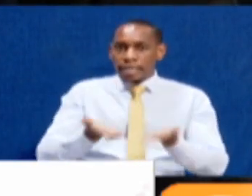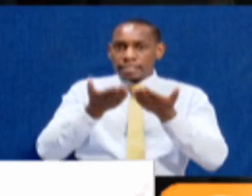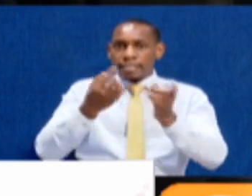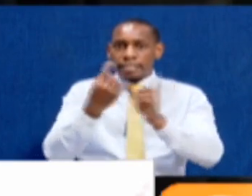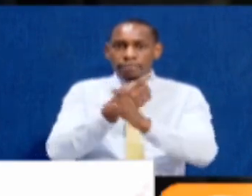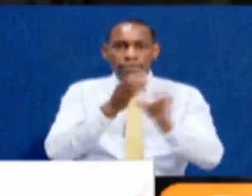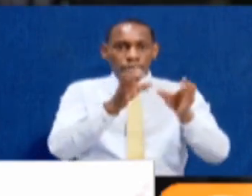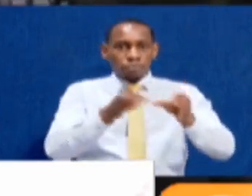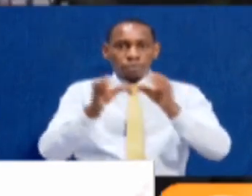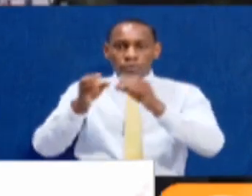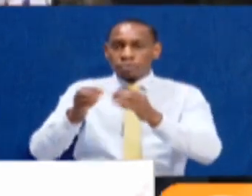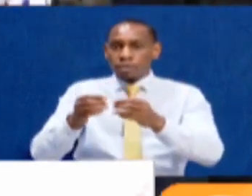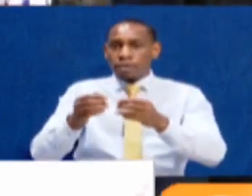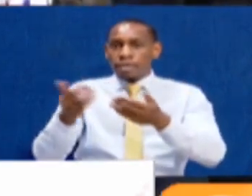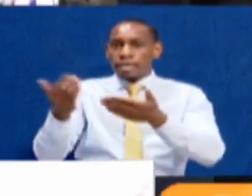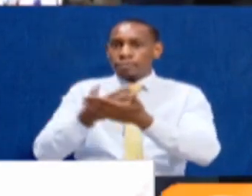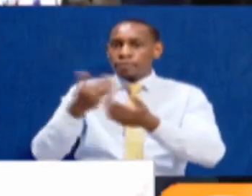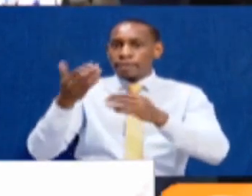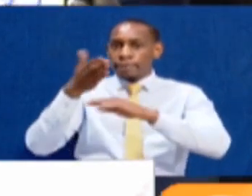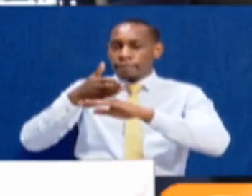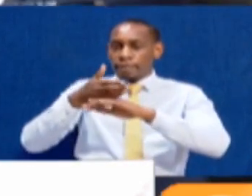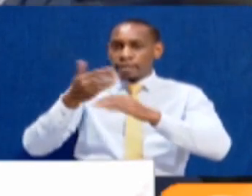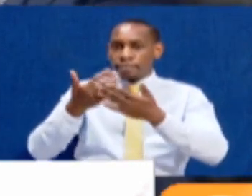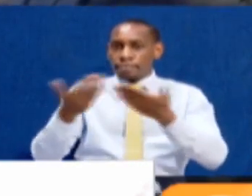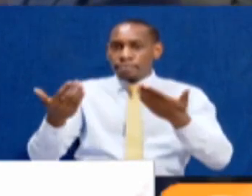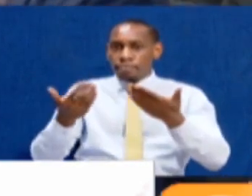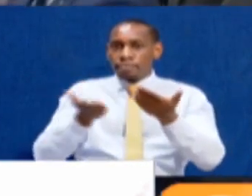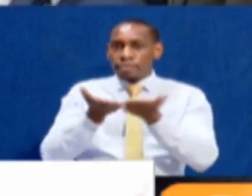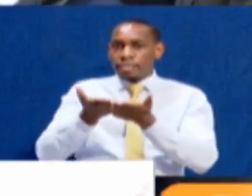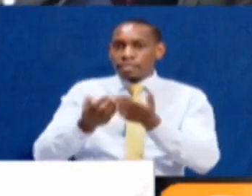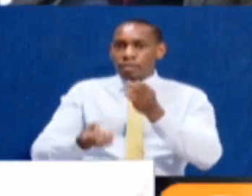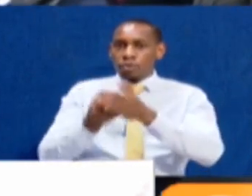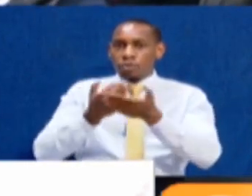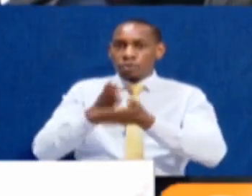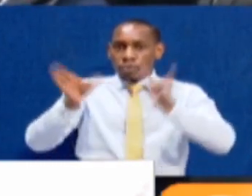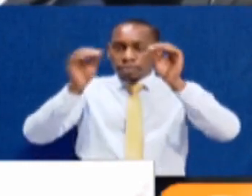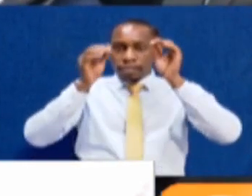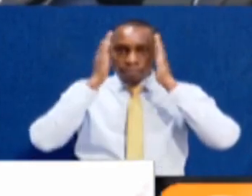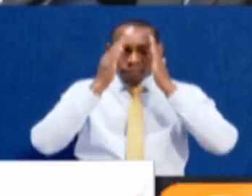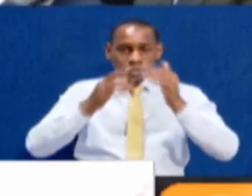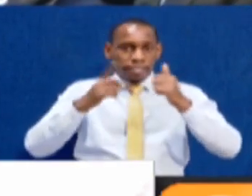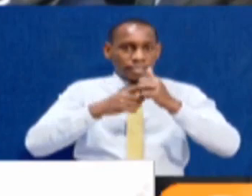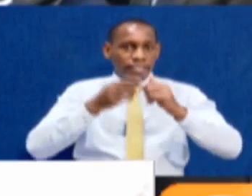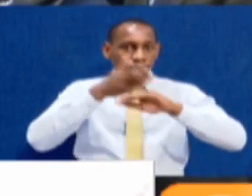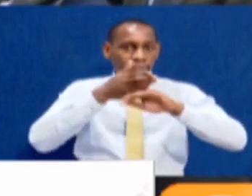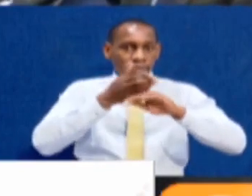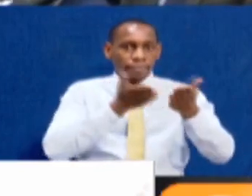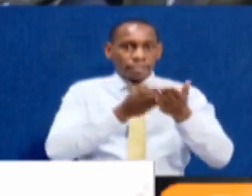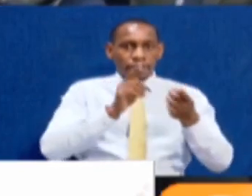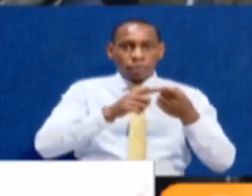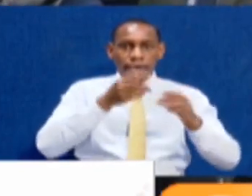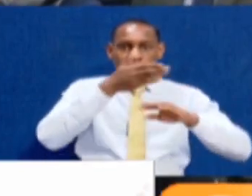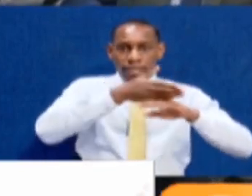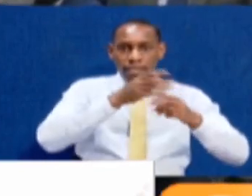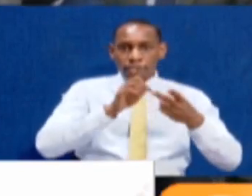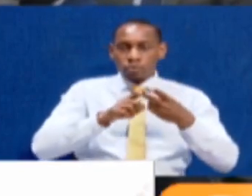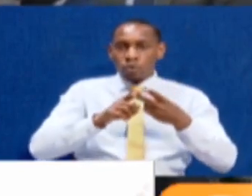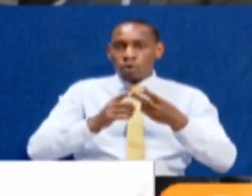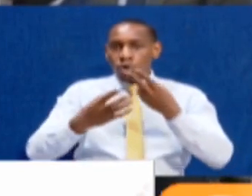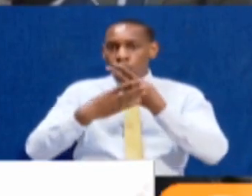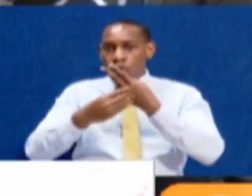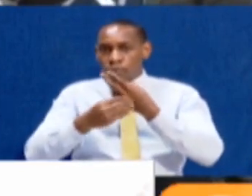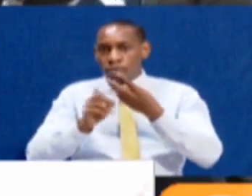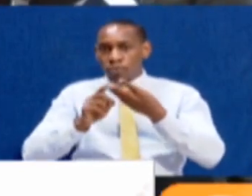the multi-agency team on illicit trade established by the president. The move focusing on six types of illicit trade, namely counterfeit,